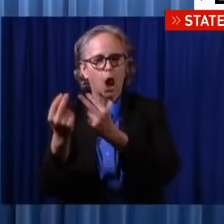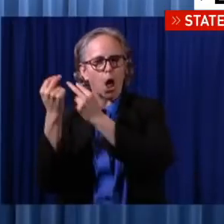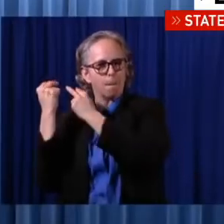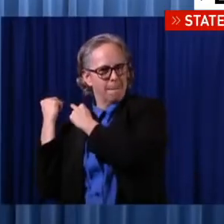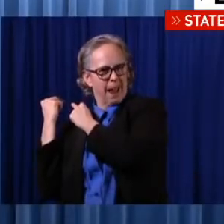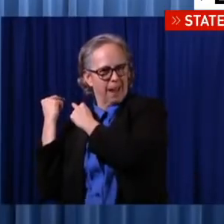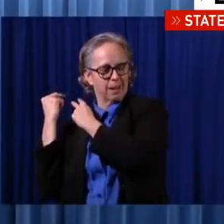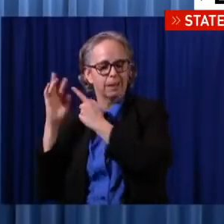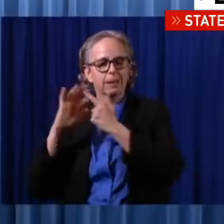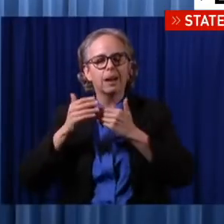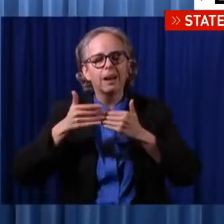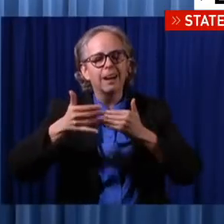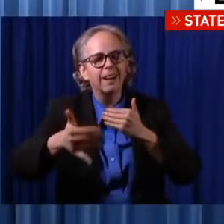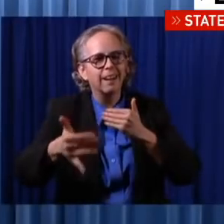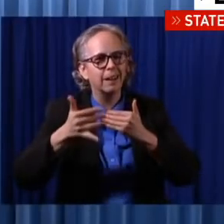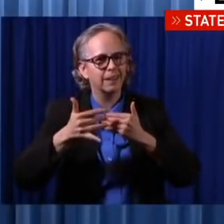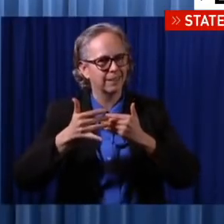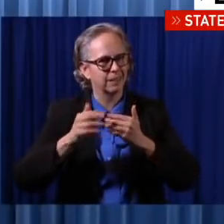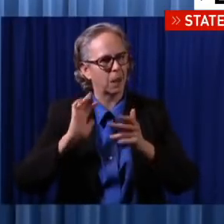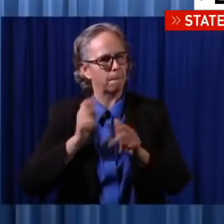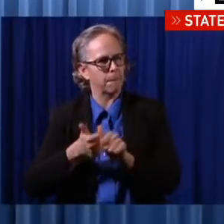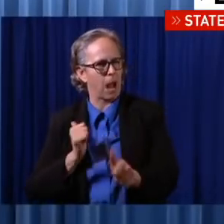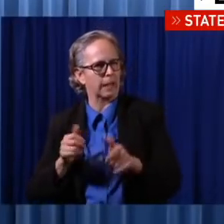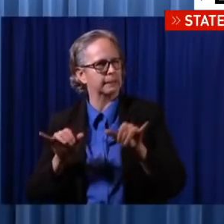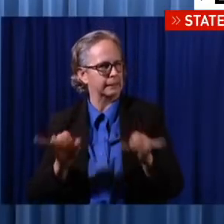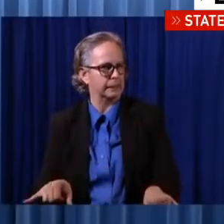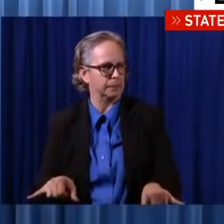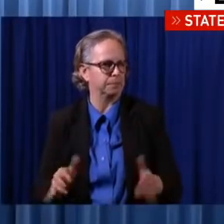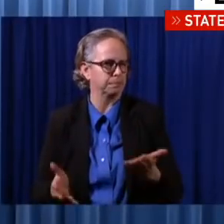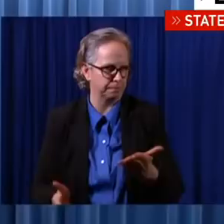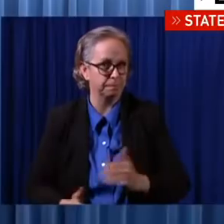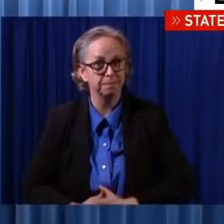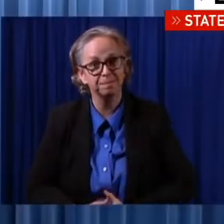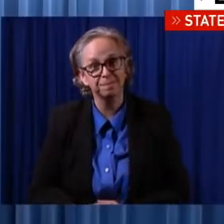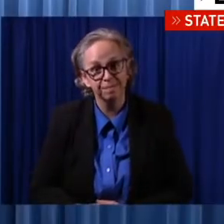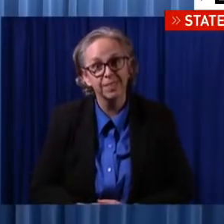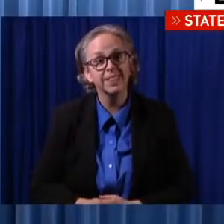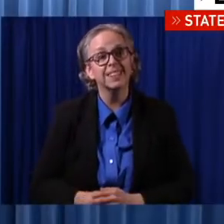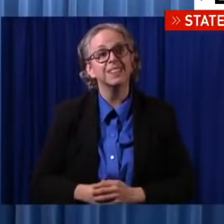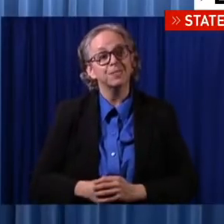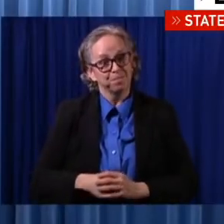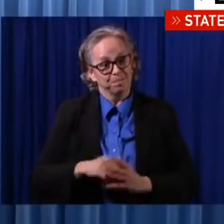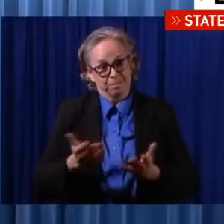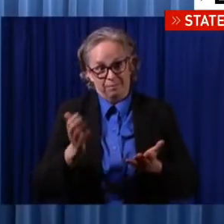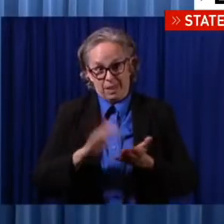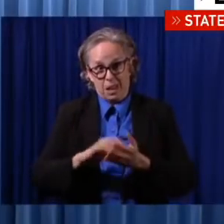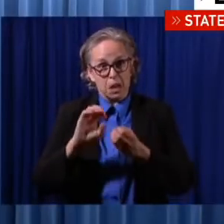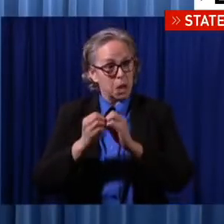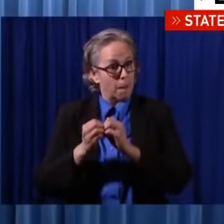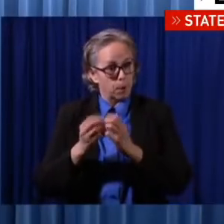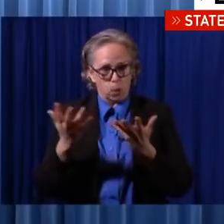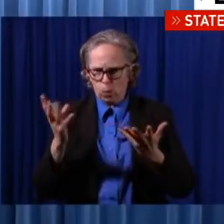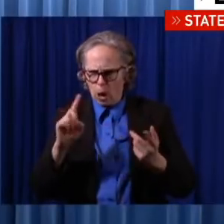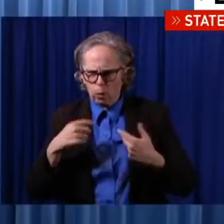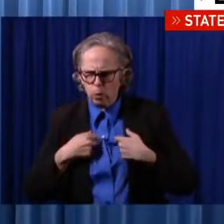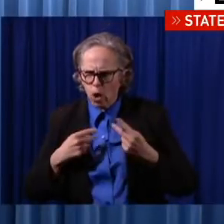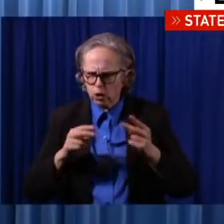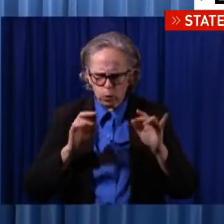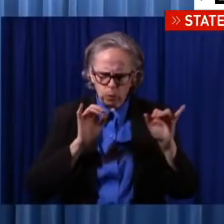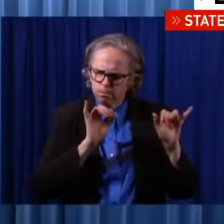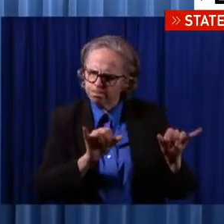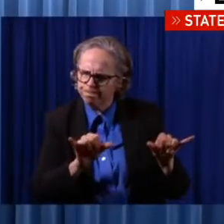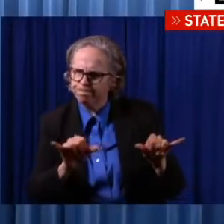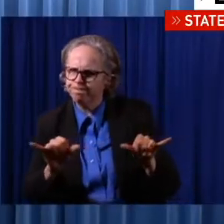So again, to keep these numbers where we would like to see them, and these, we